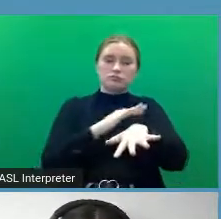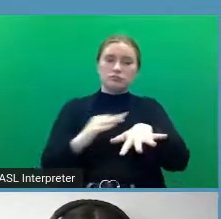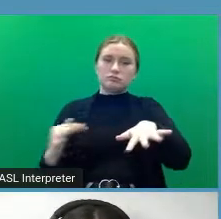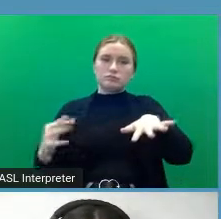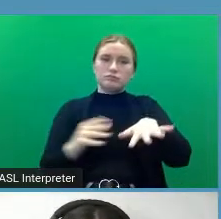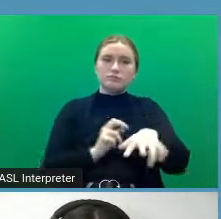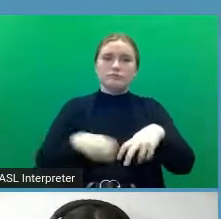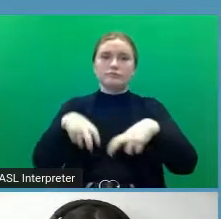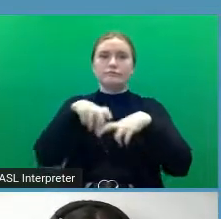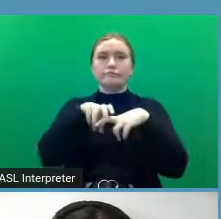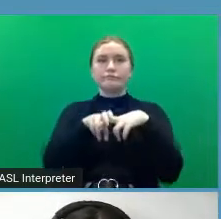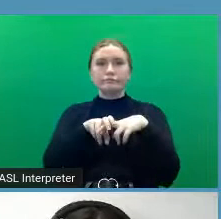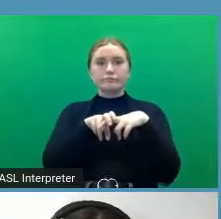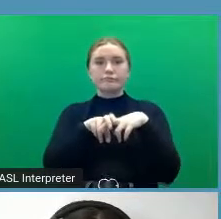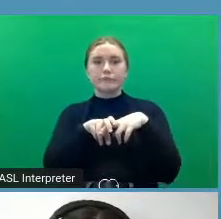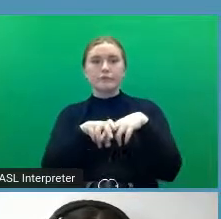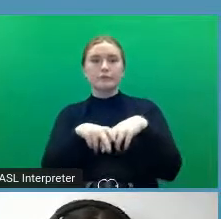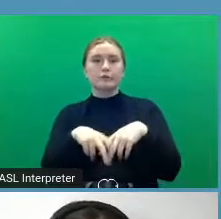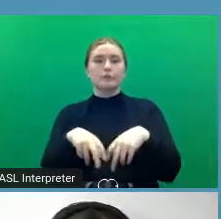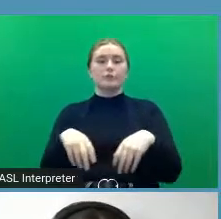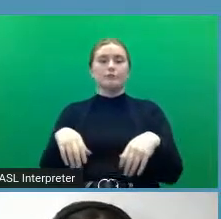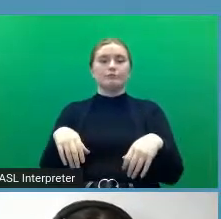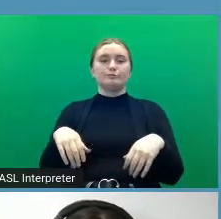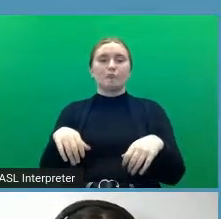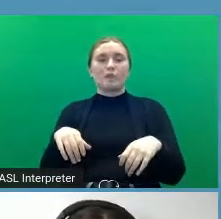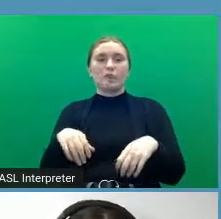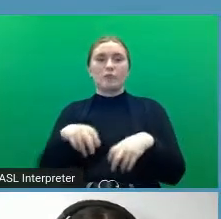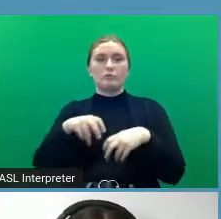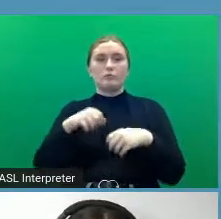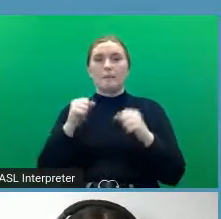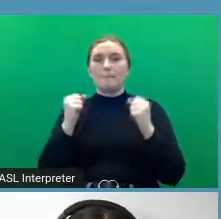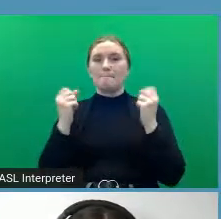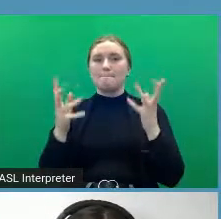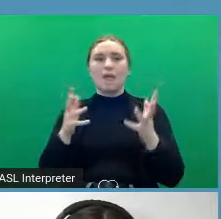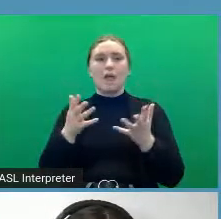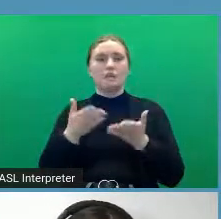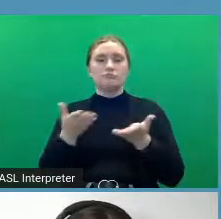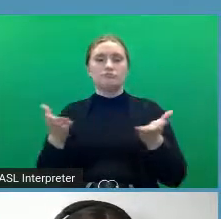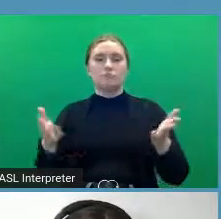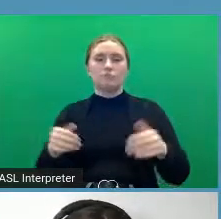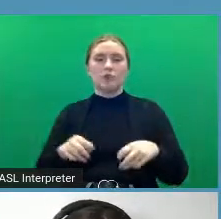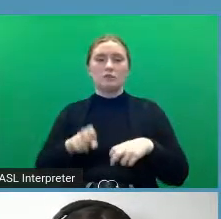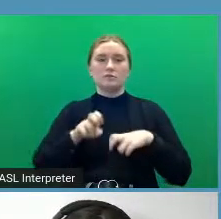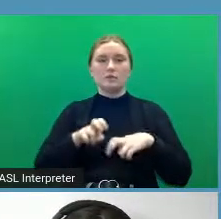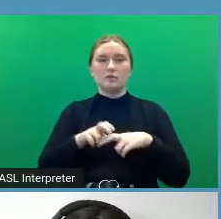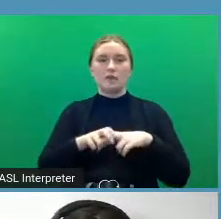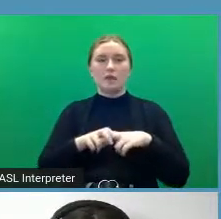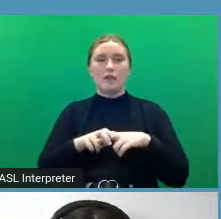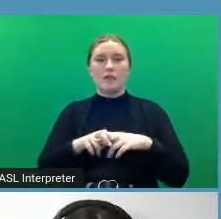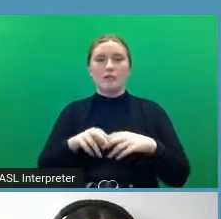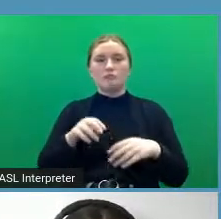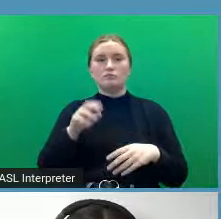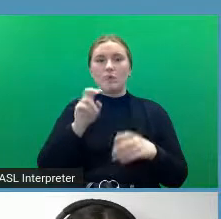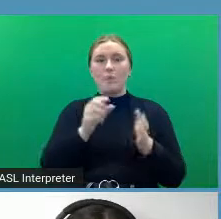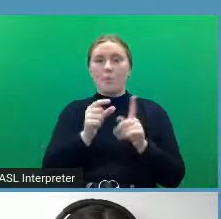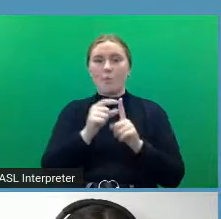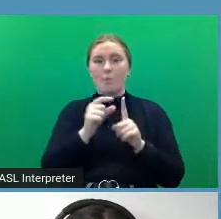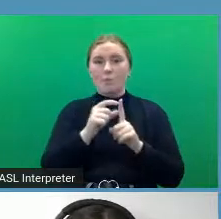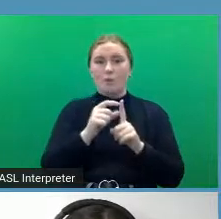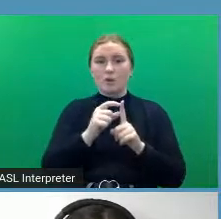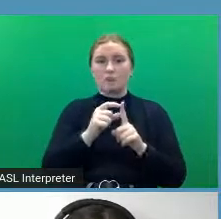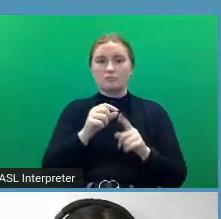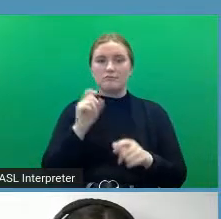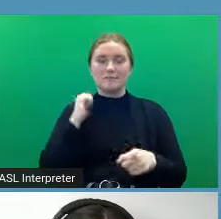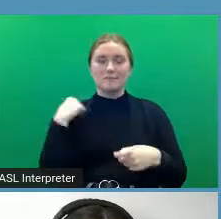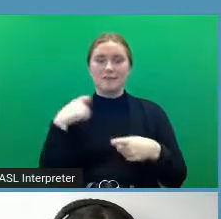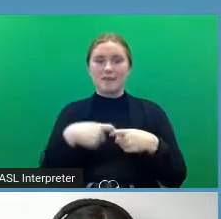are seated and laying down and crouched in various positions to spell Yuma Resiste, and it's an aerial photograph